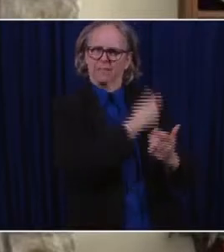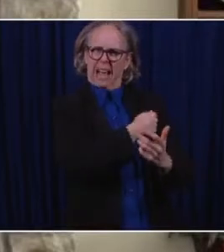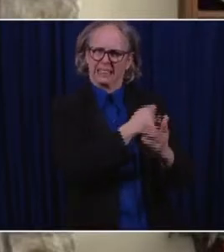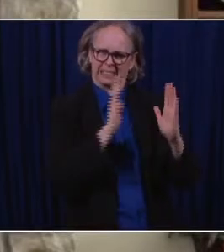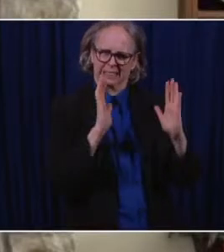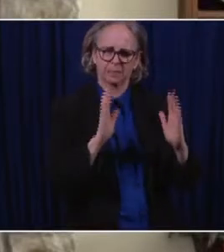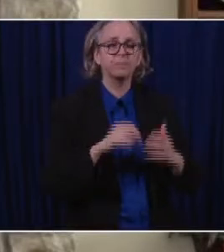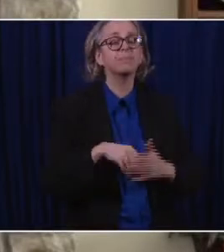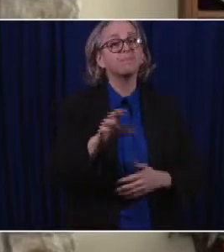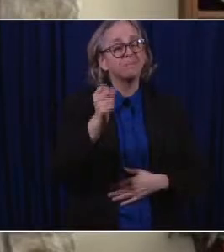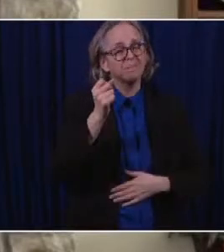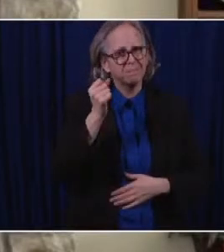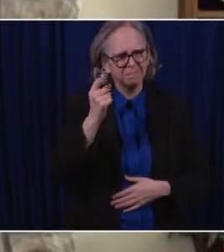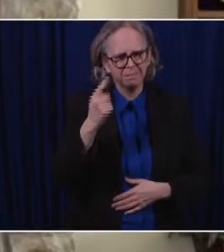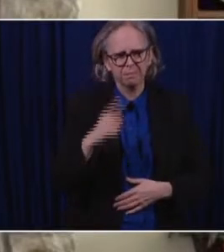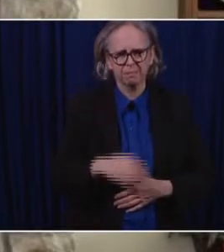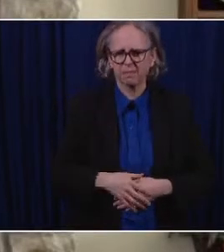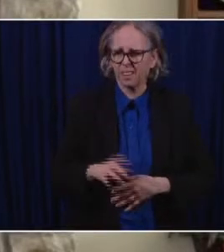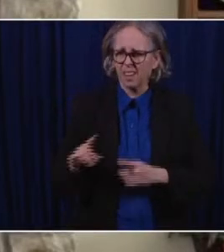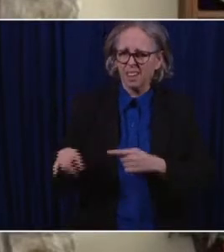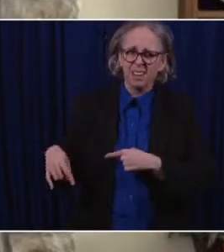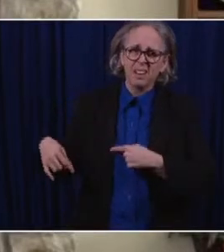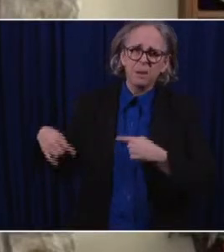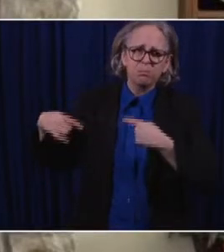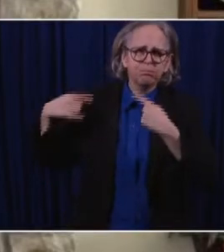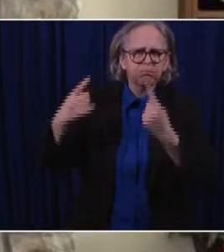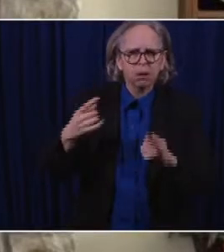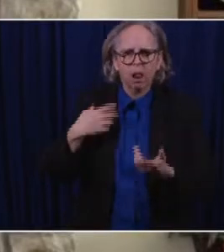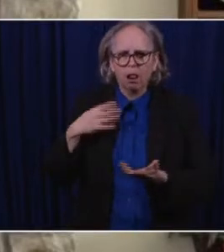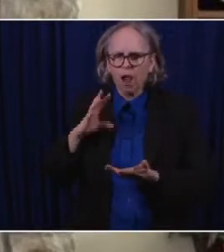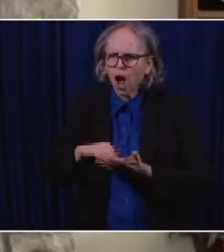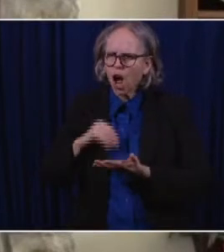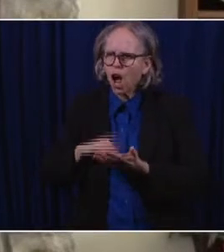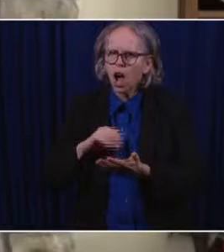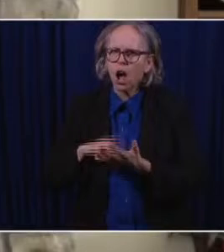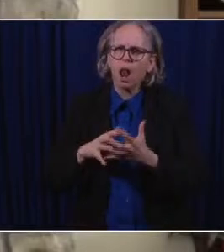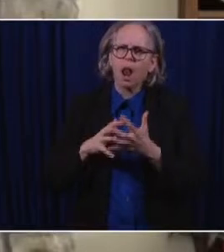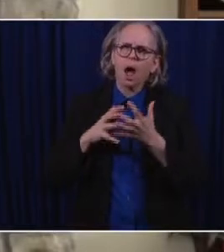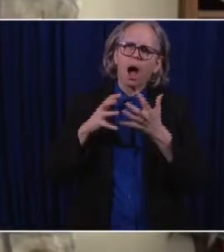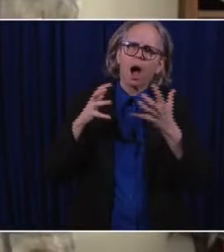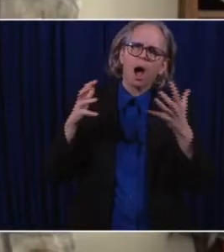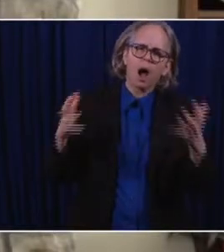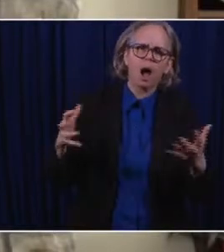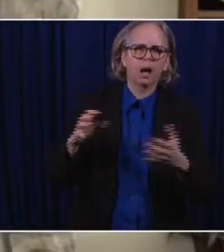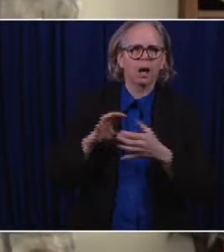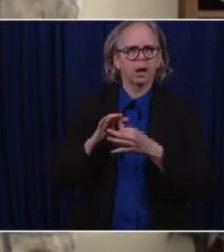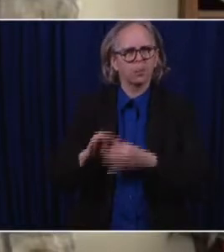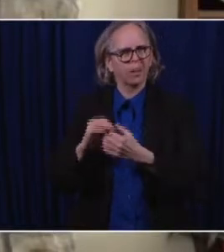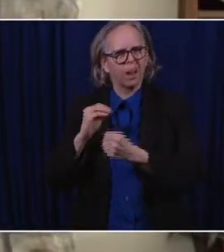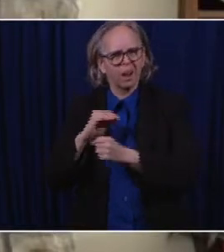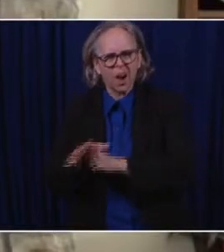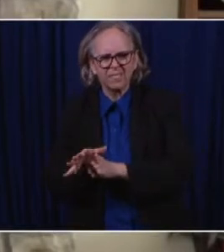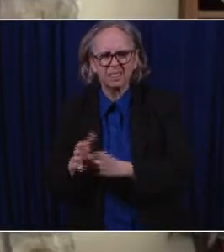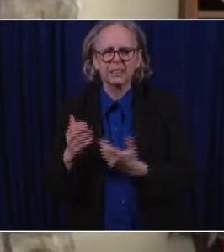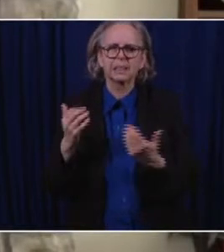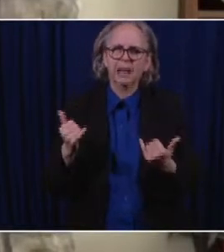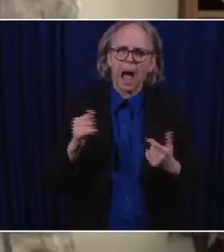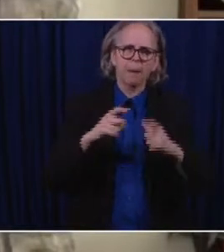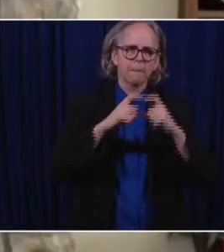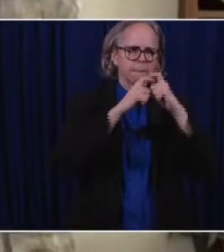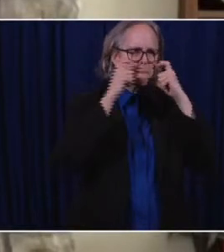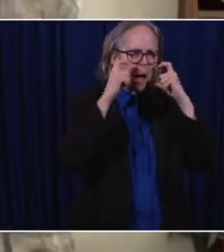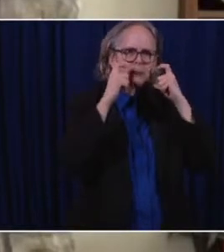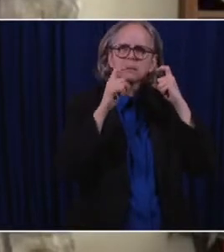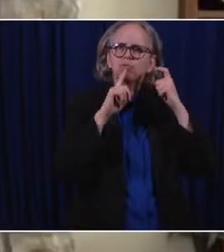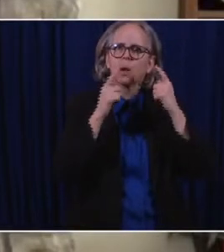than they did when this all started. We know masks work. We know that